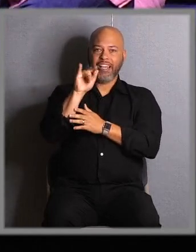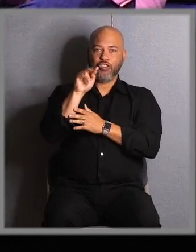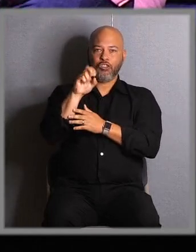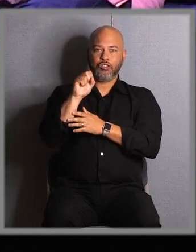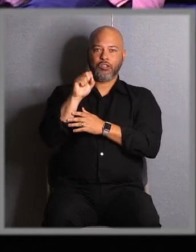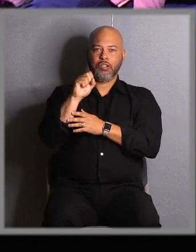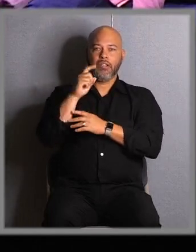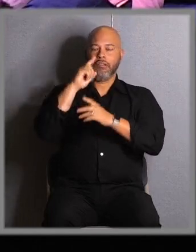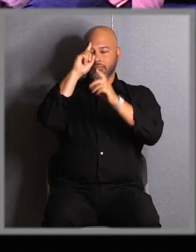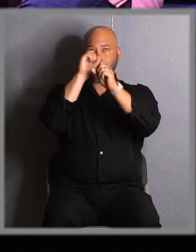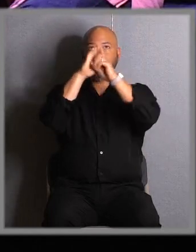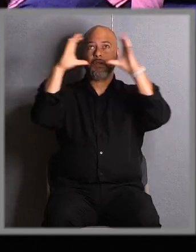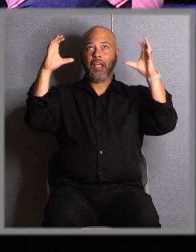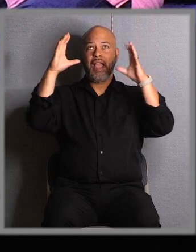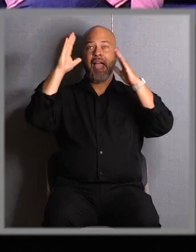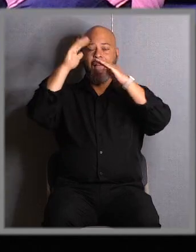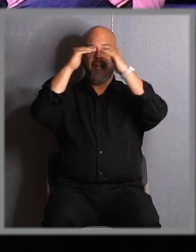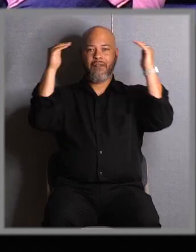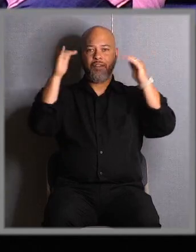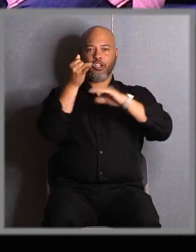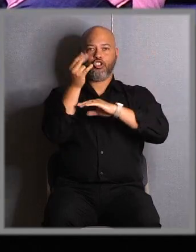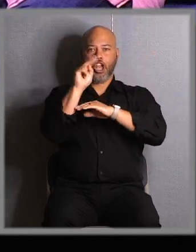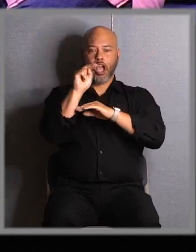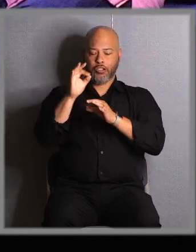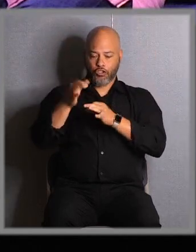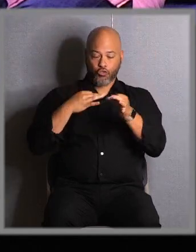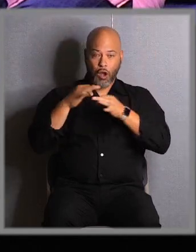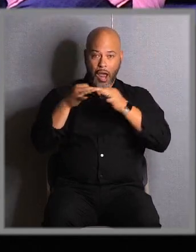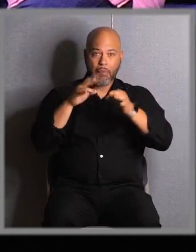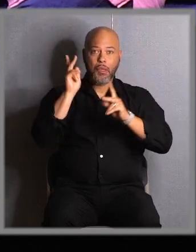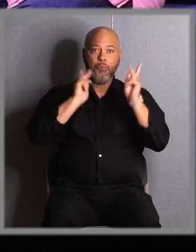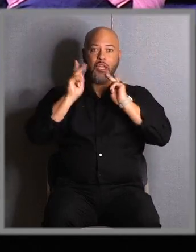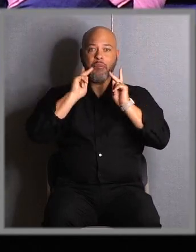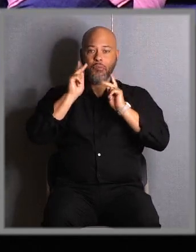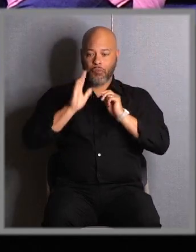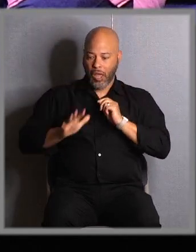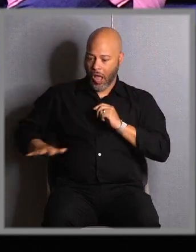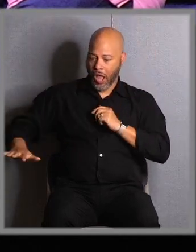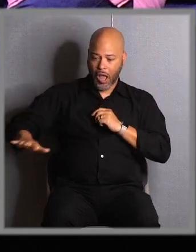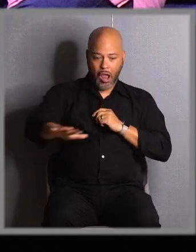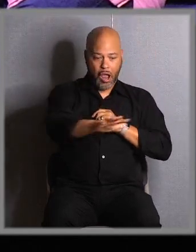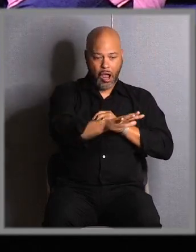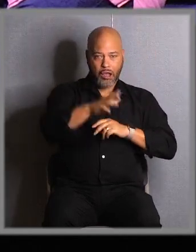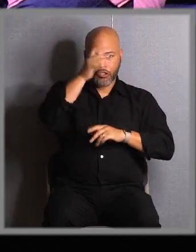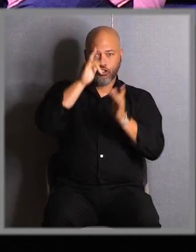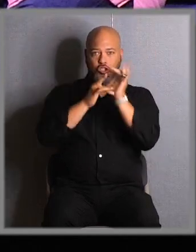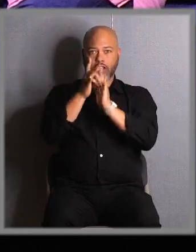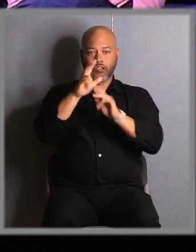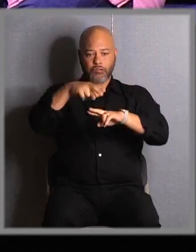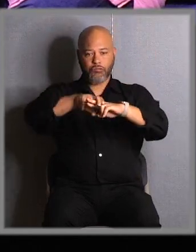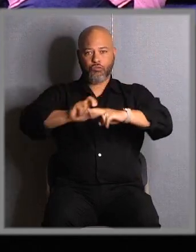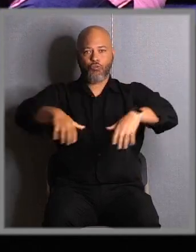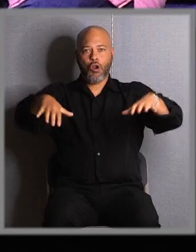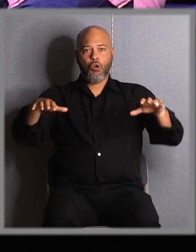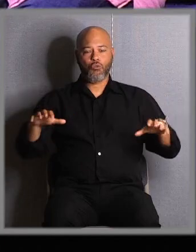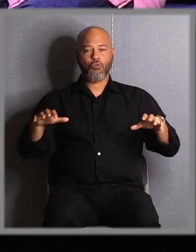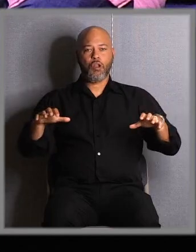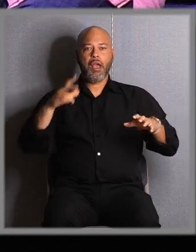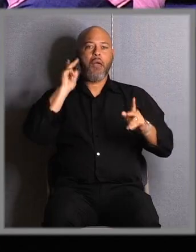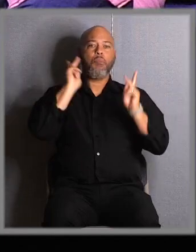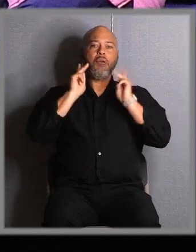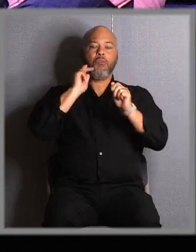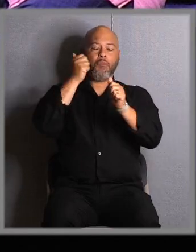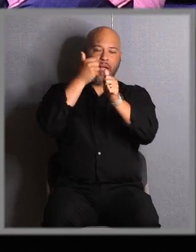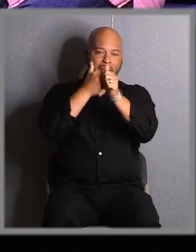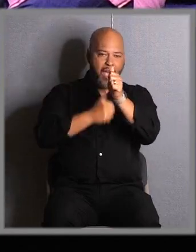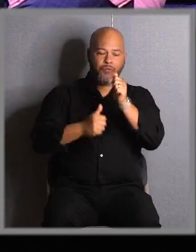heaven, we see John describing the people around the throne. And how did he describe them? But people from every